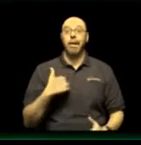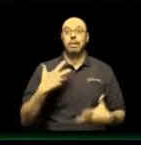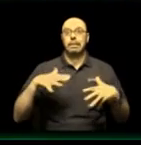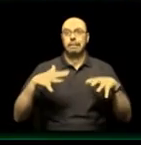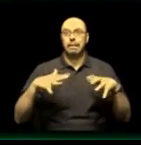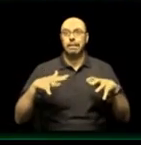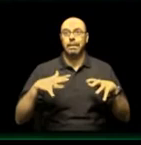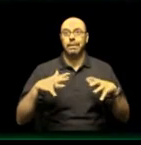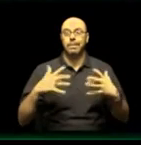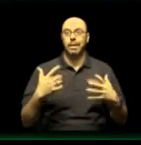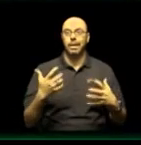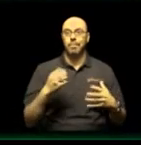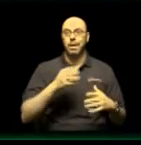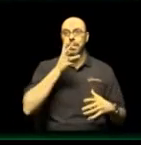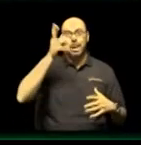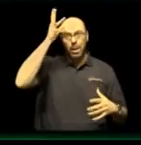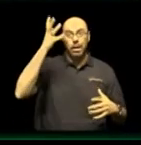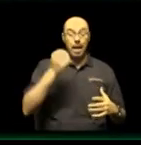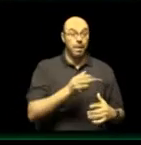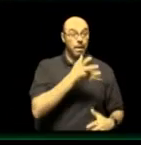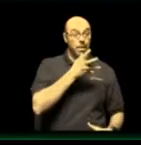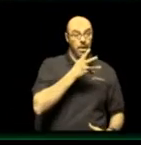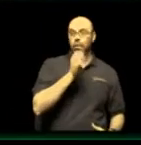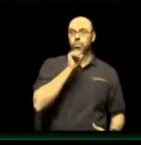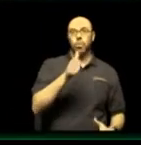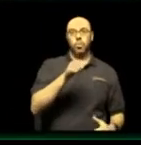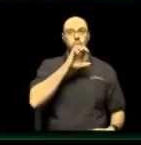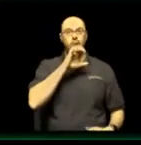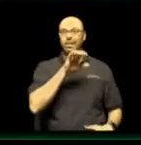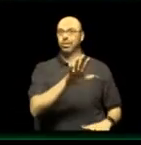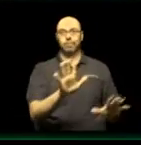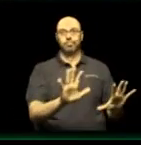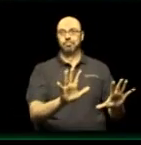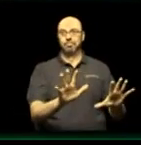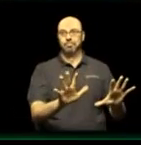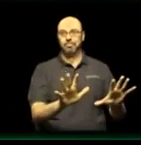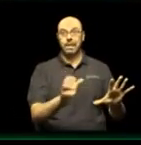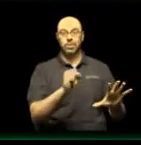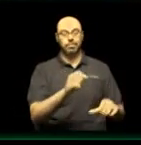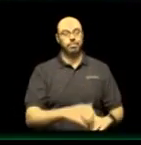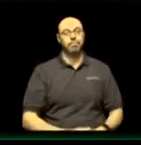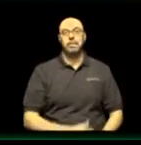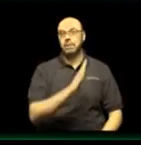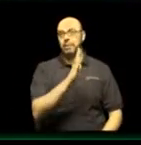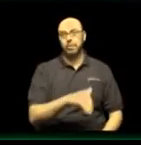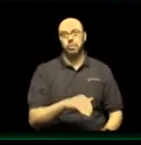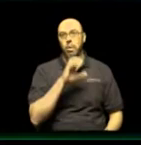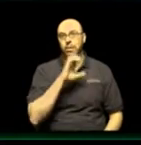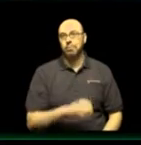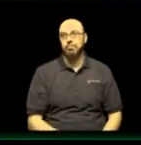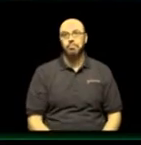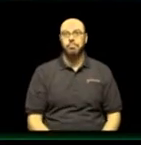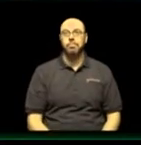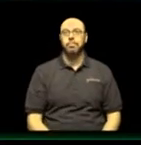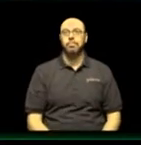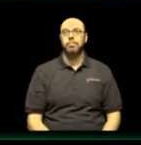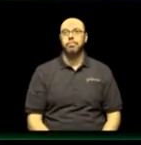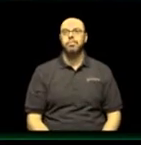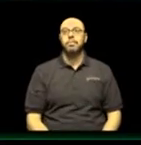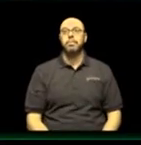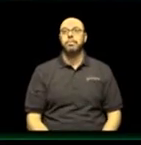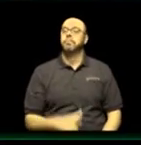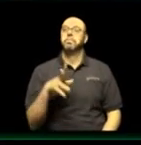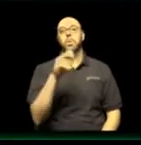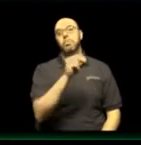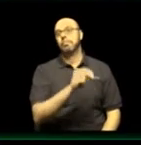but mostly, especially my mom don't watch. She never watch. She never watches you race. Even now, she never watches